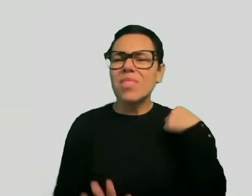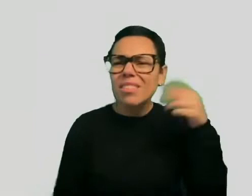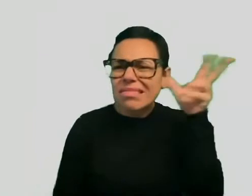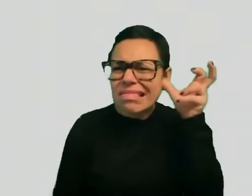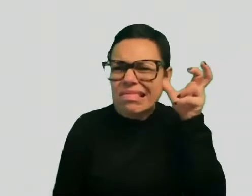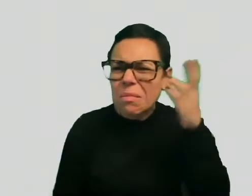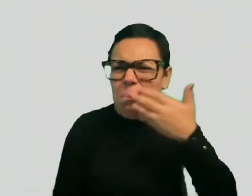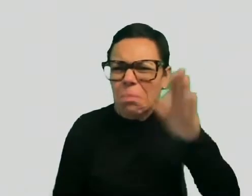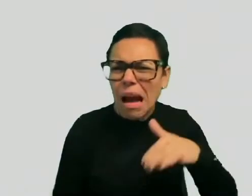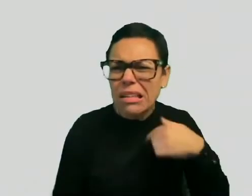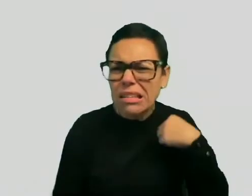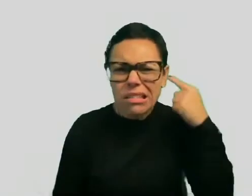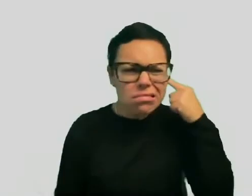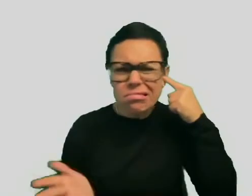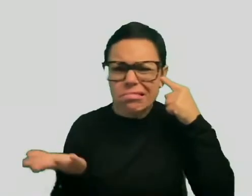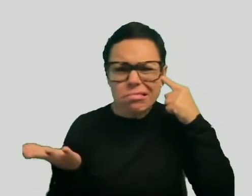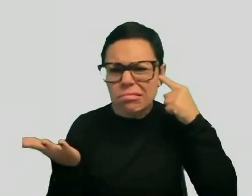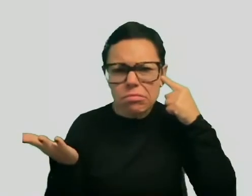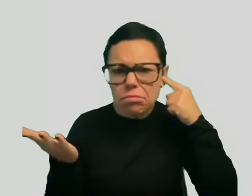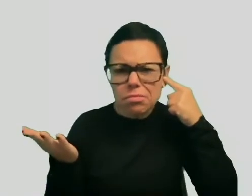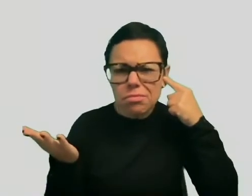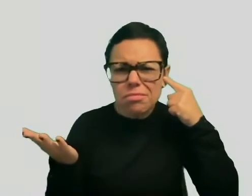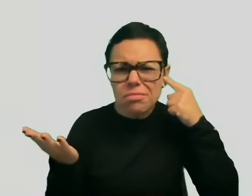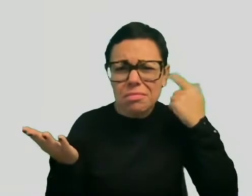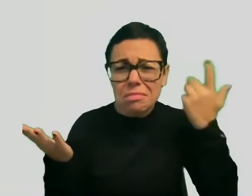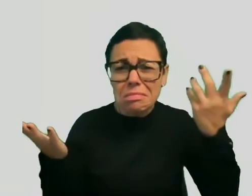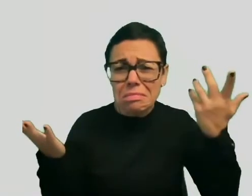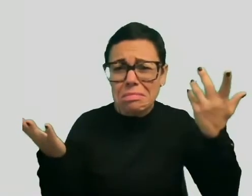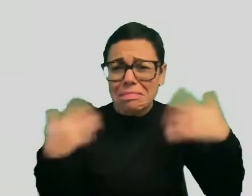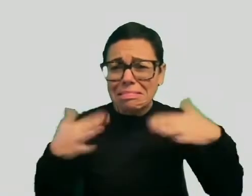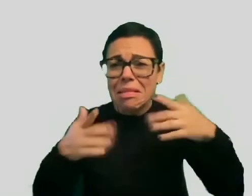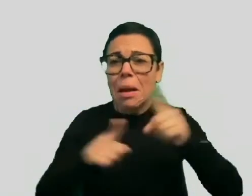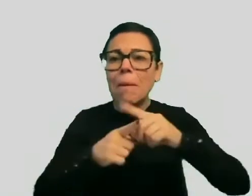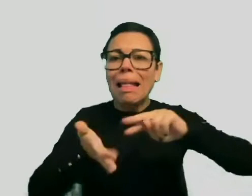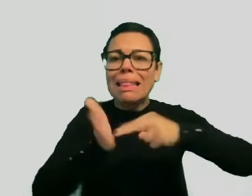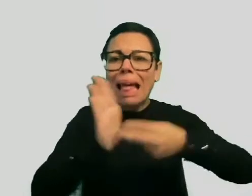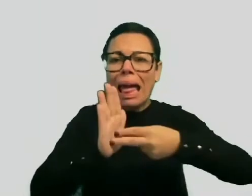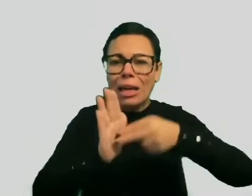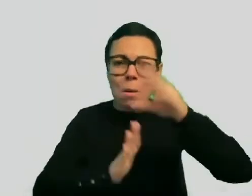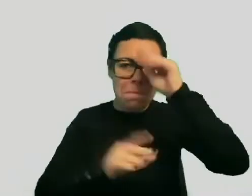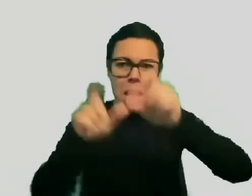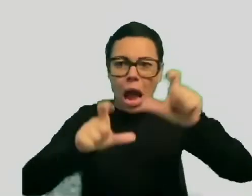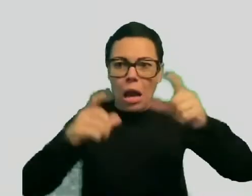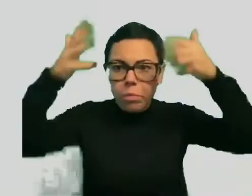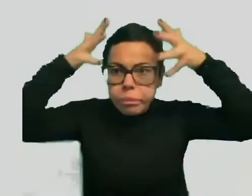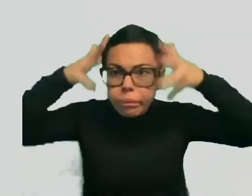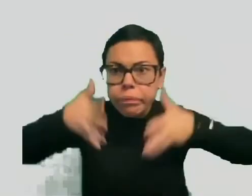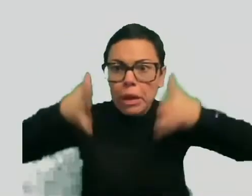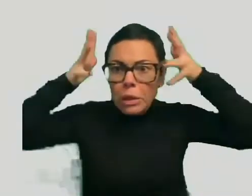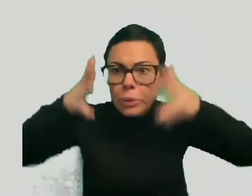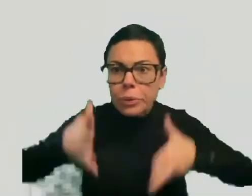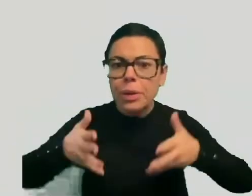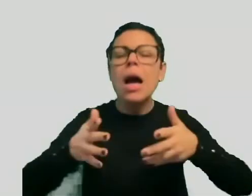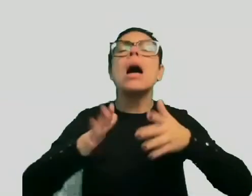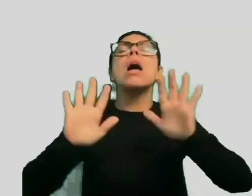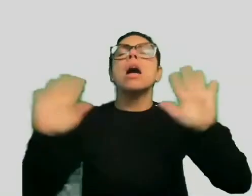I see technicians sweating now. They're trying to fix it. Keep talking. No, Can you hear me now? Yeah, we hear you loud and clear.